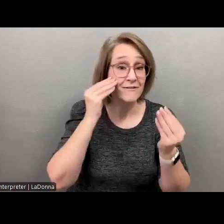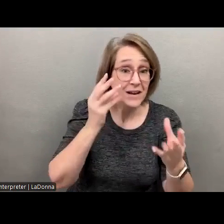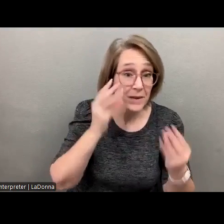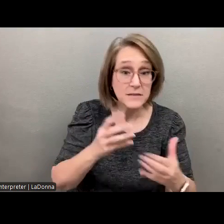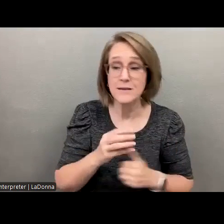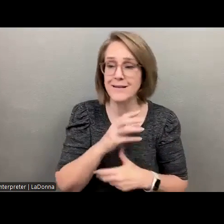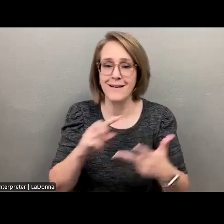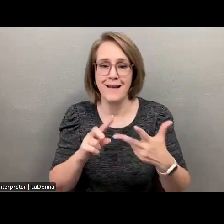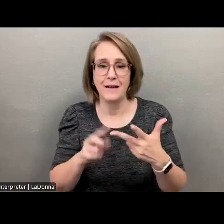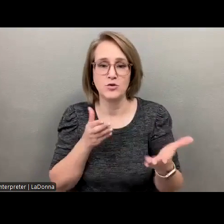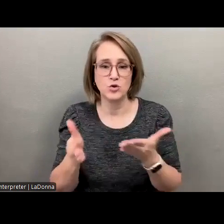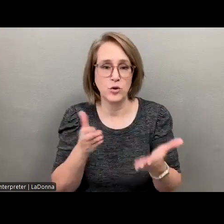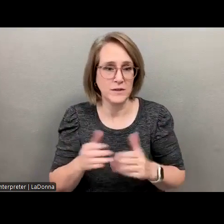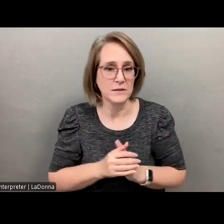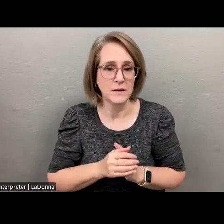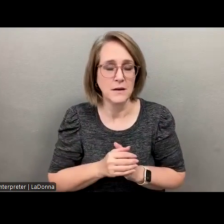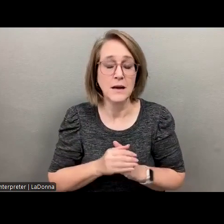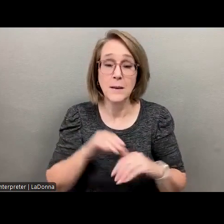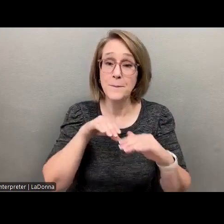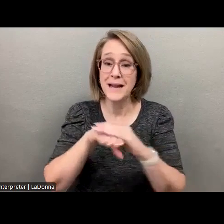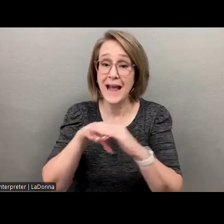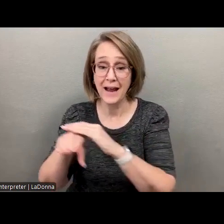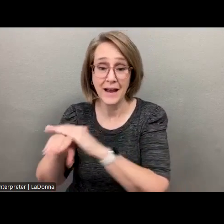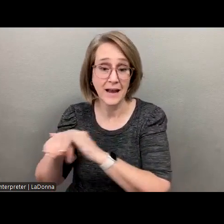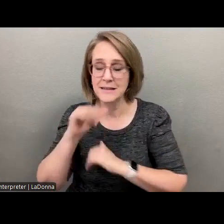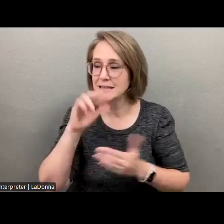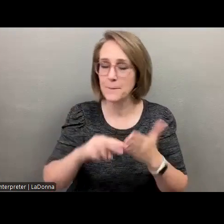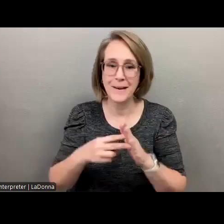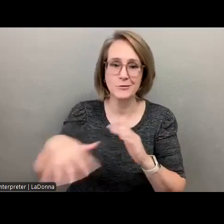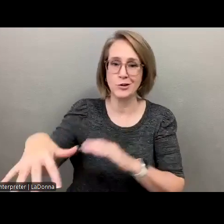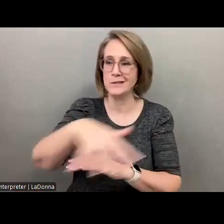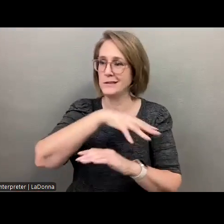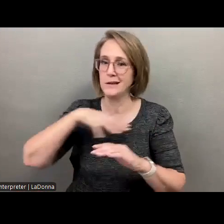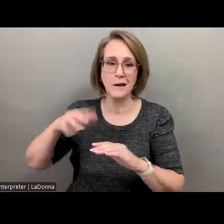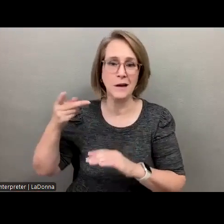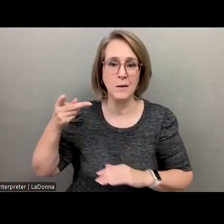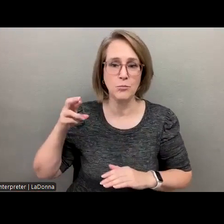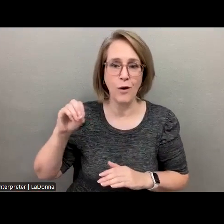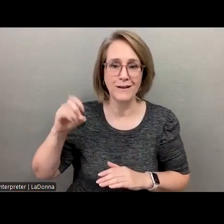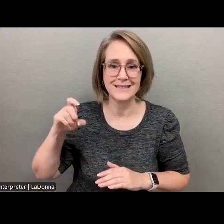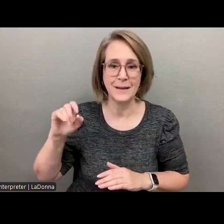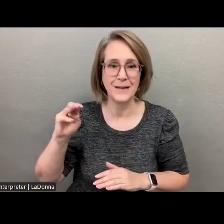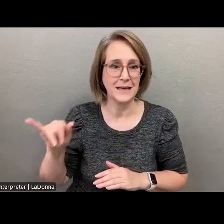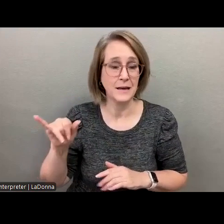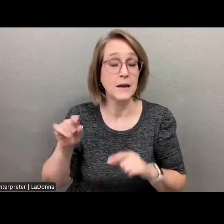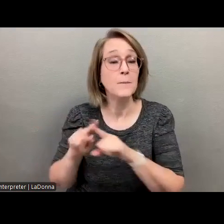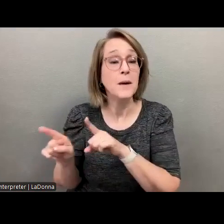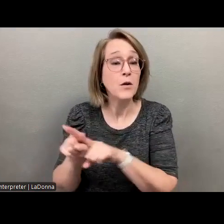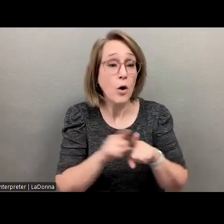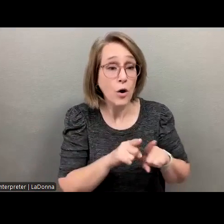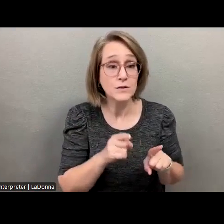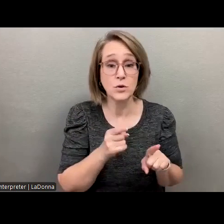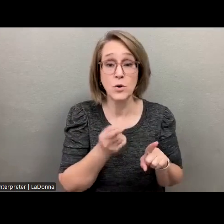to services. But access is not only about having physical proximity to traditional resources, it is about having resources